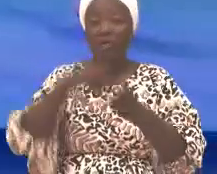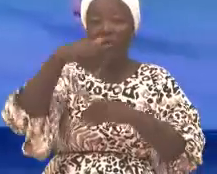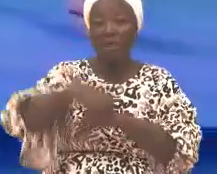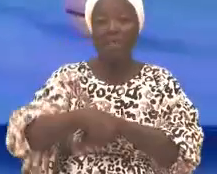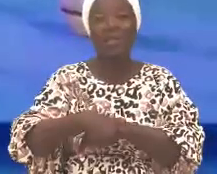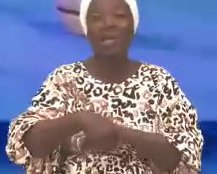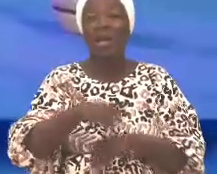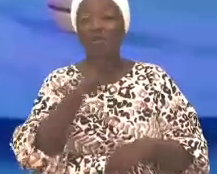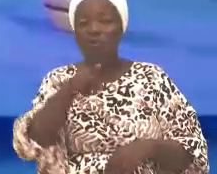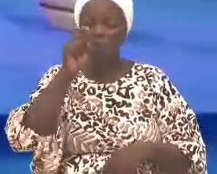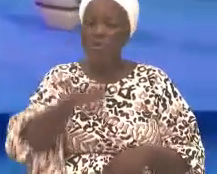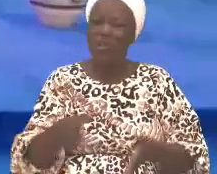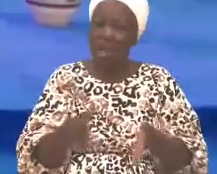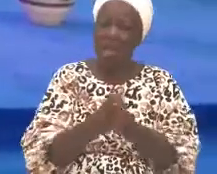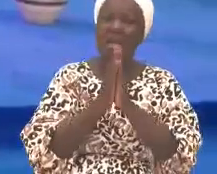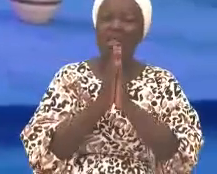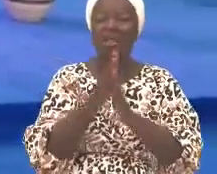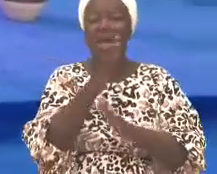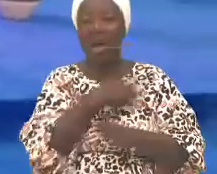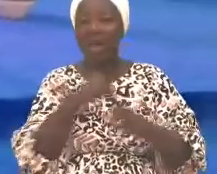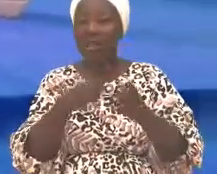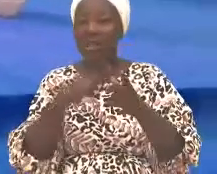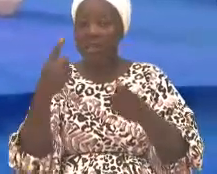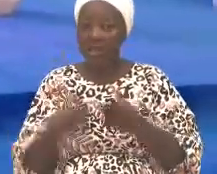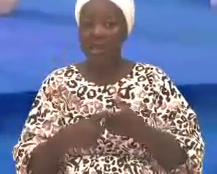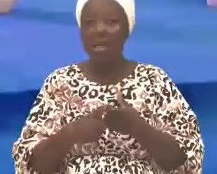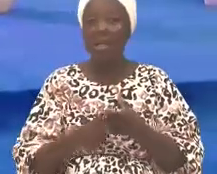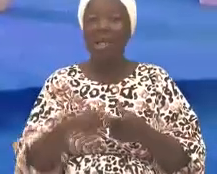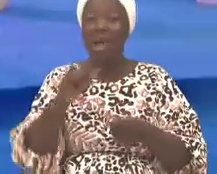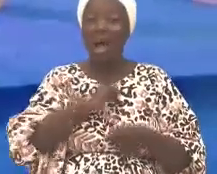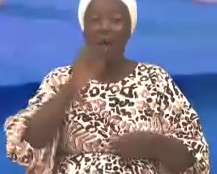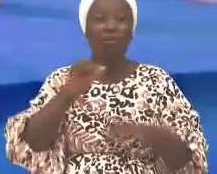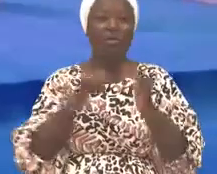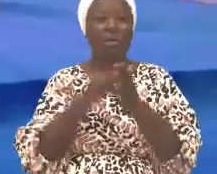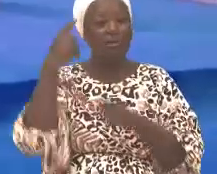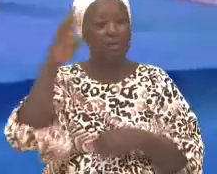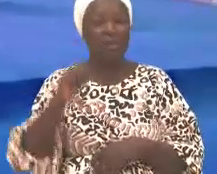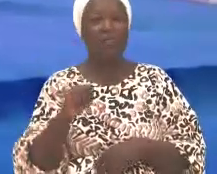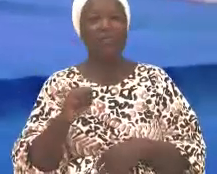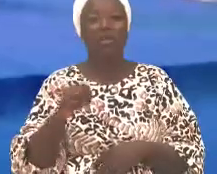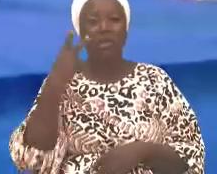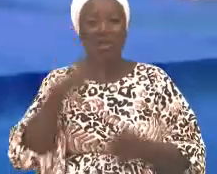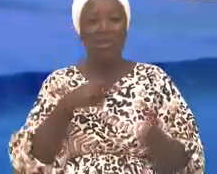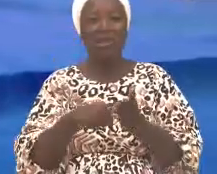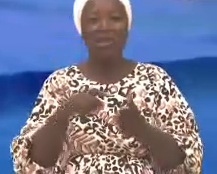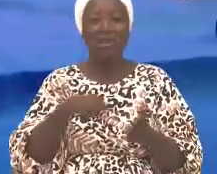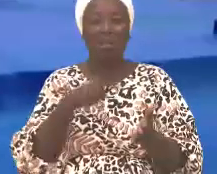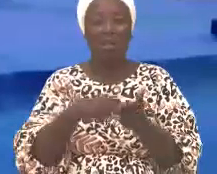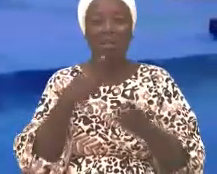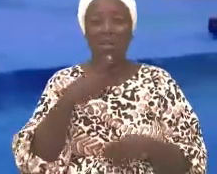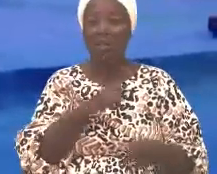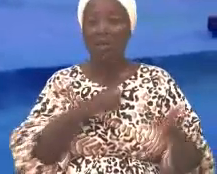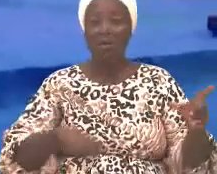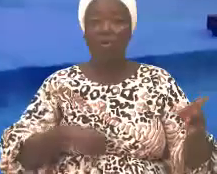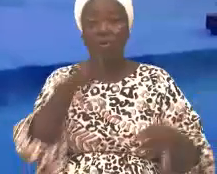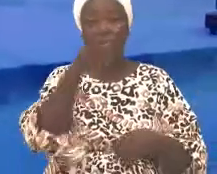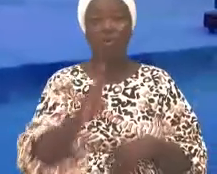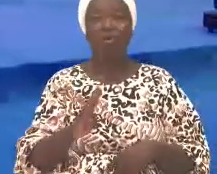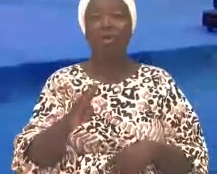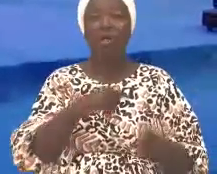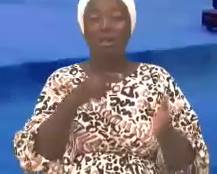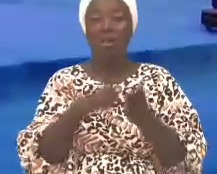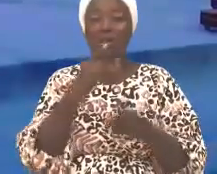must inquire, and then I will do it for them. Look at this. Thus says the Lord God. Thus says the Lord